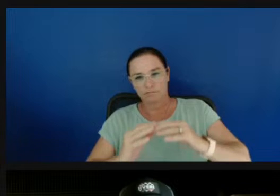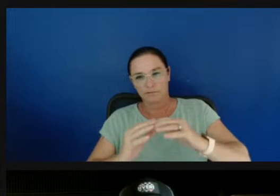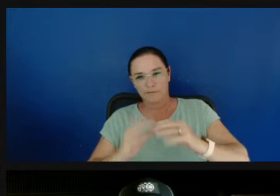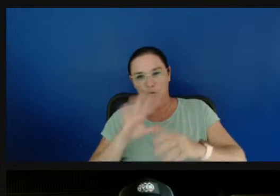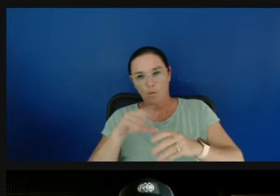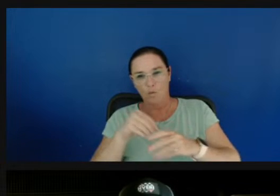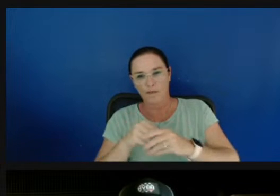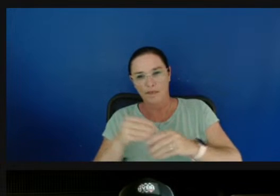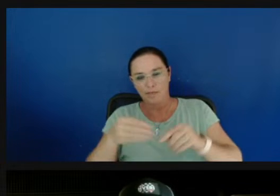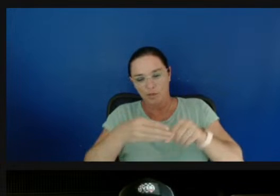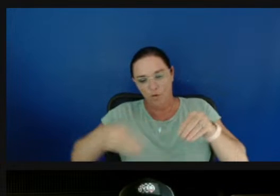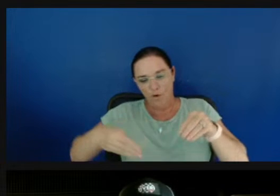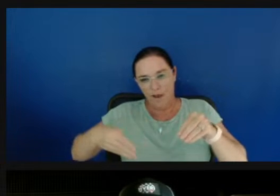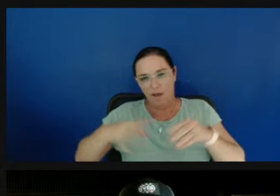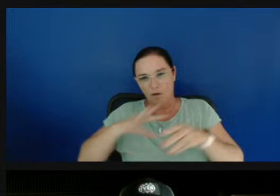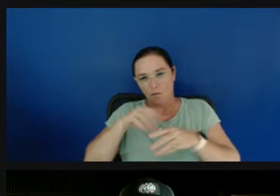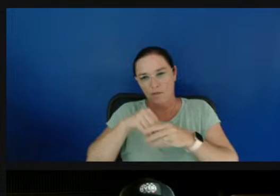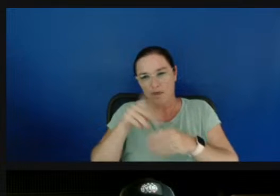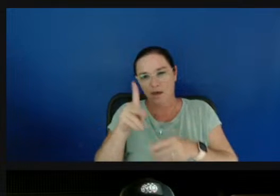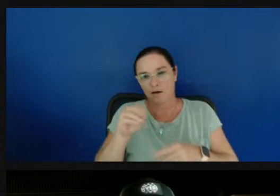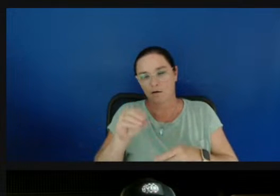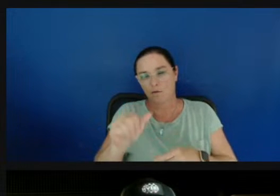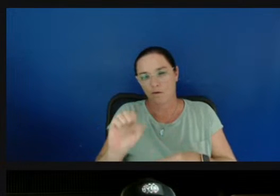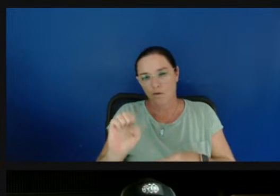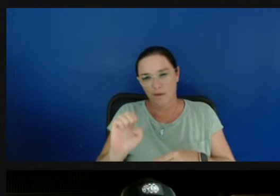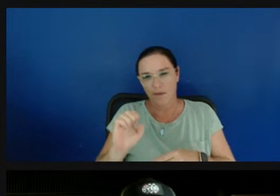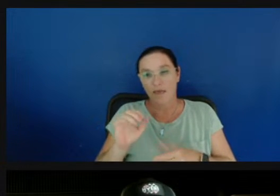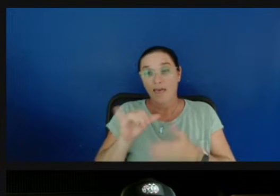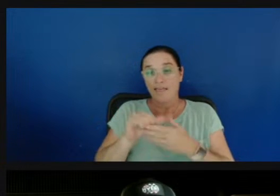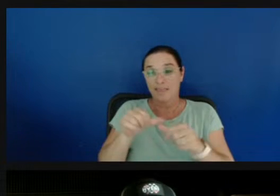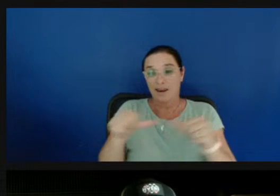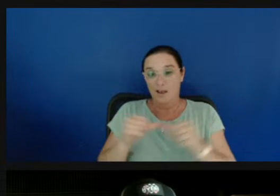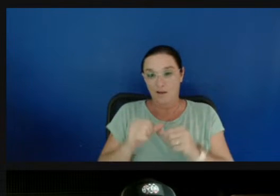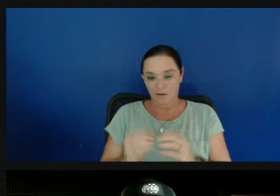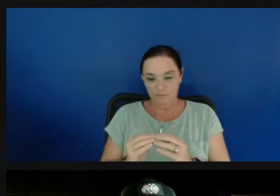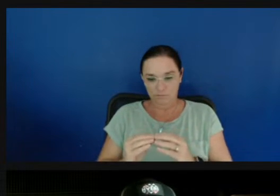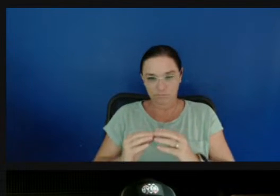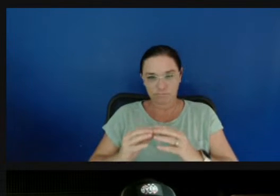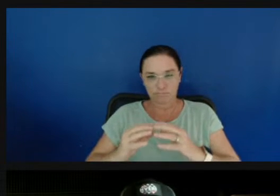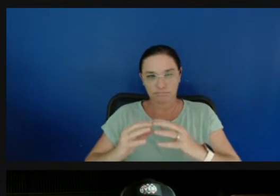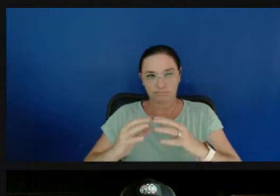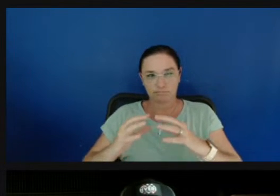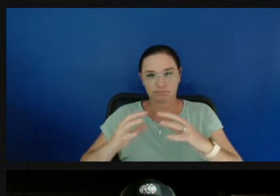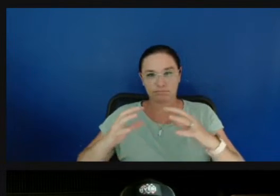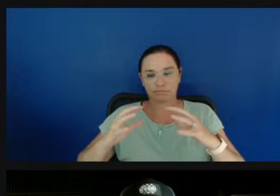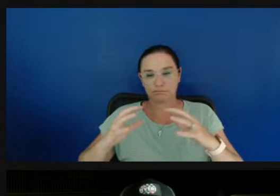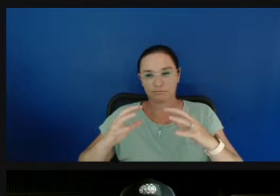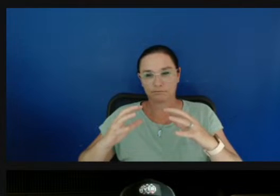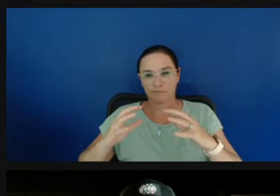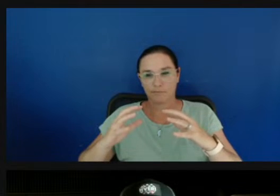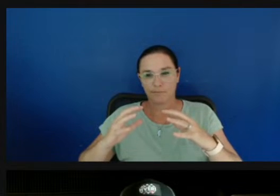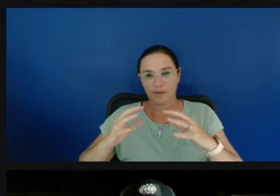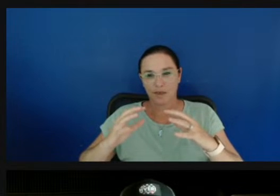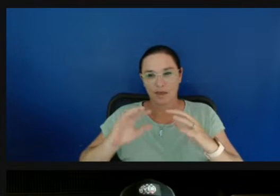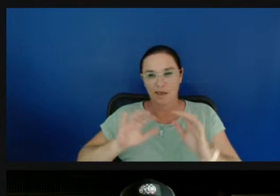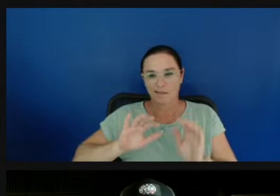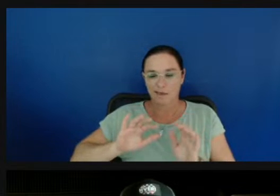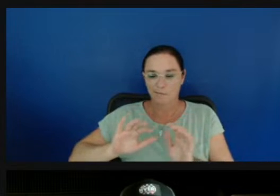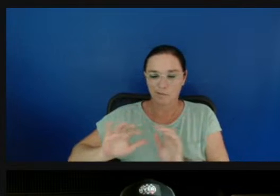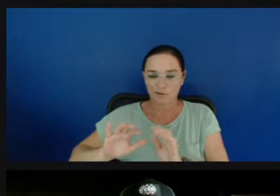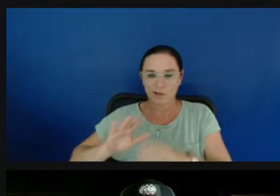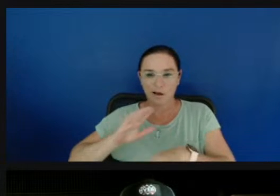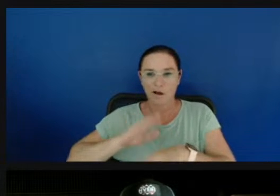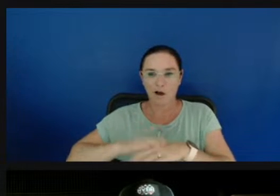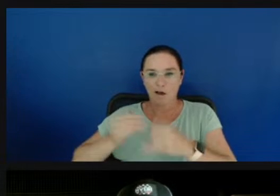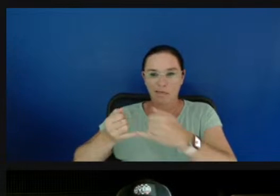cracks in the Kauai, and this whole area has been rising and swelling up and rubbing against this boundary here,